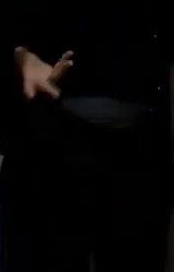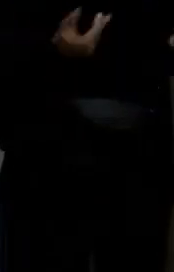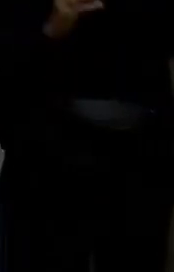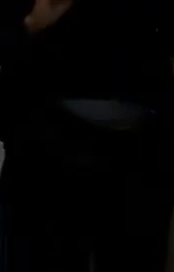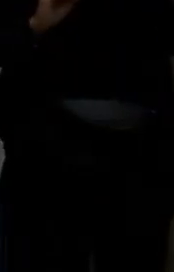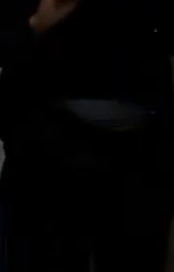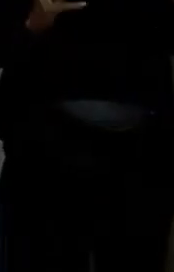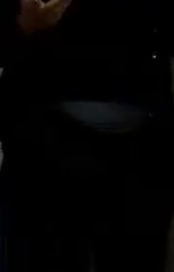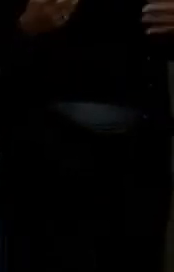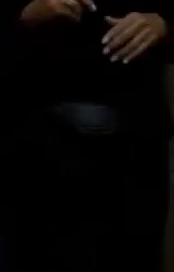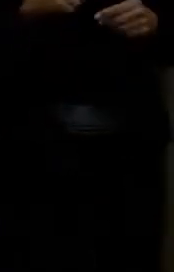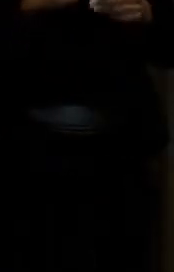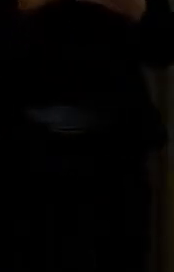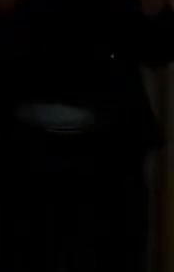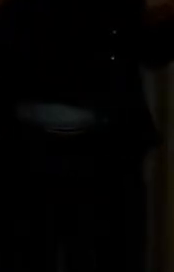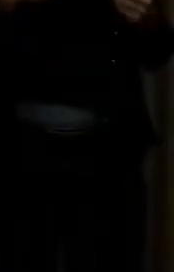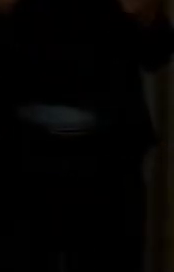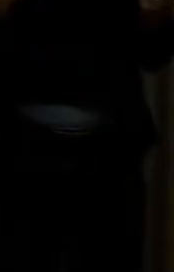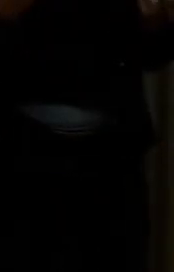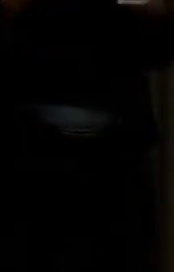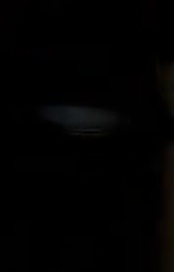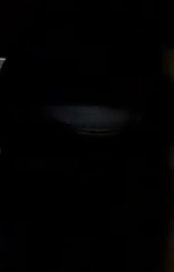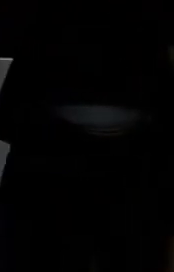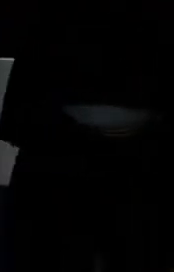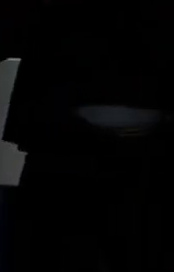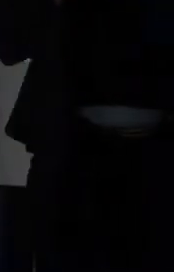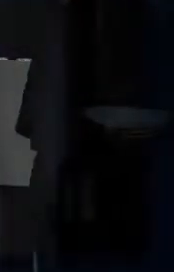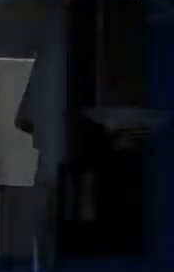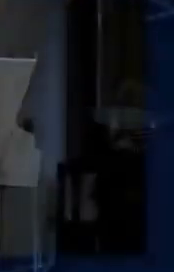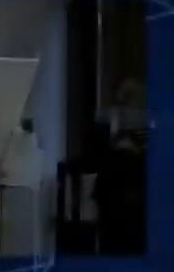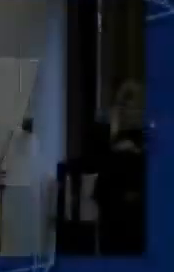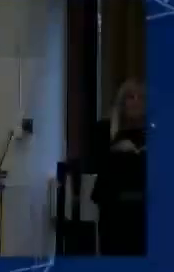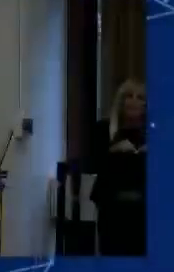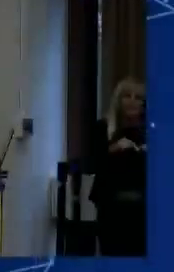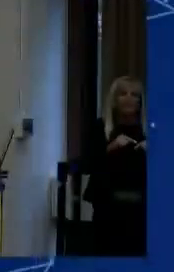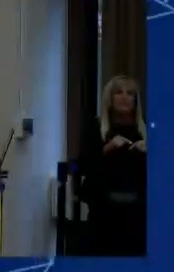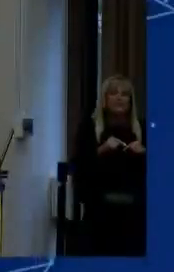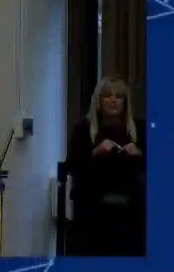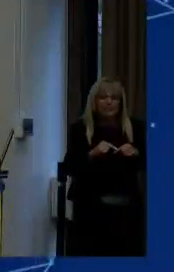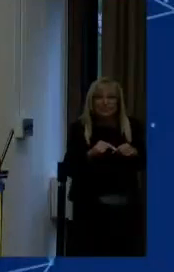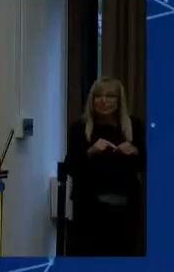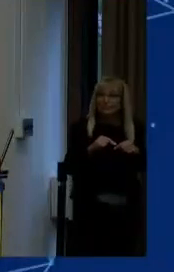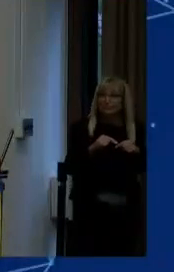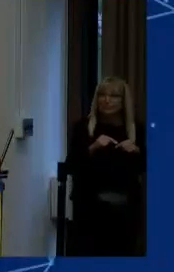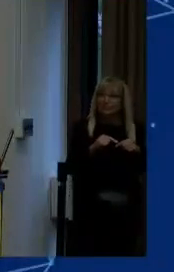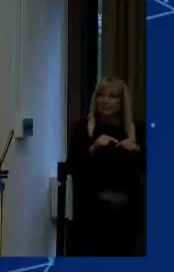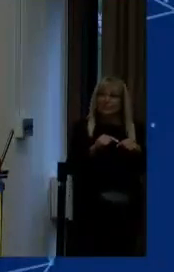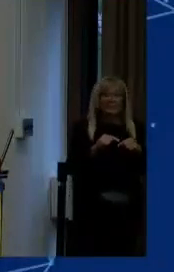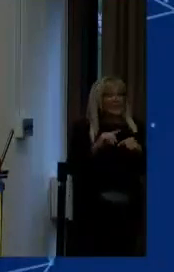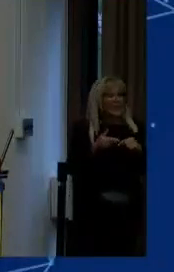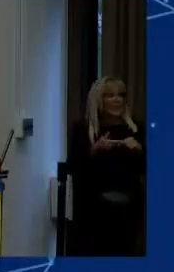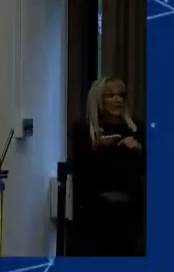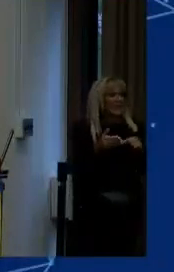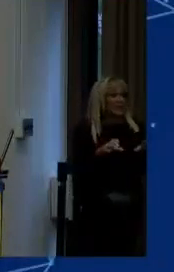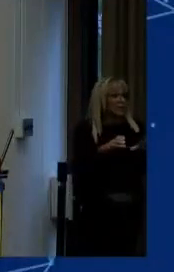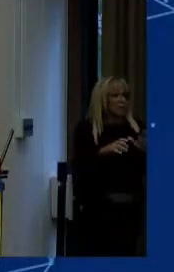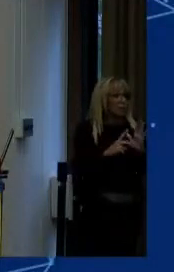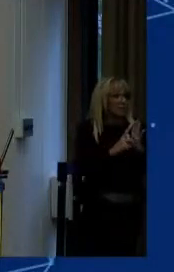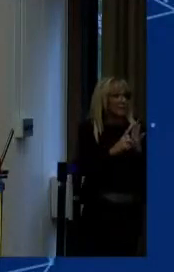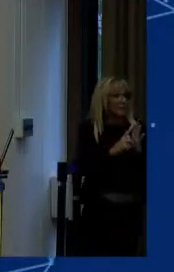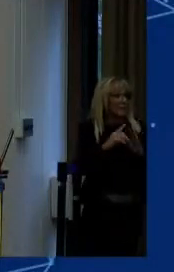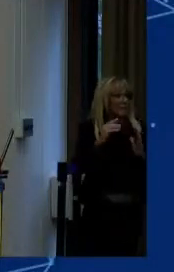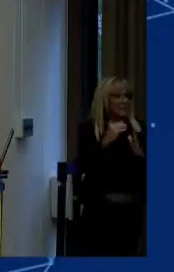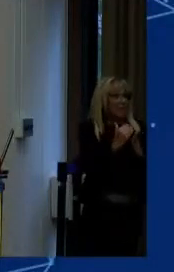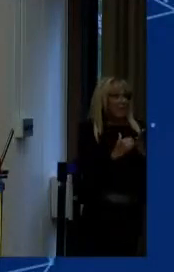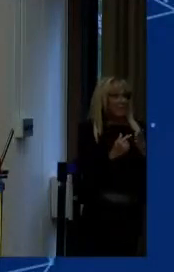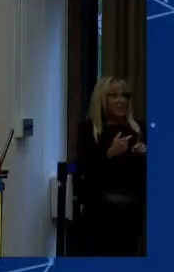of the first things that I did was I put myself back in the day when I was invited to do a demo lesson